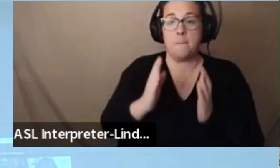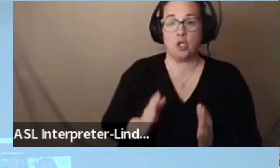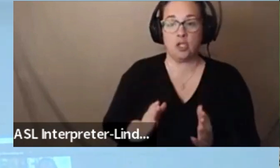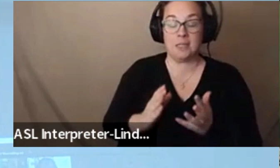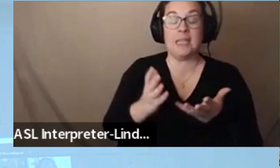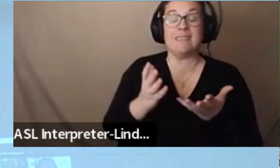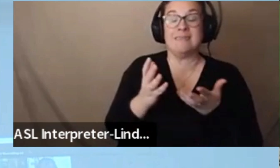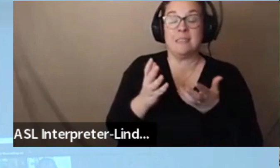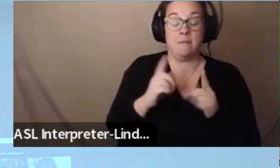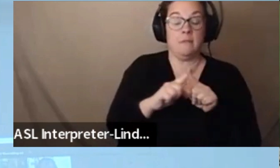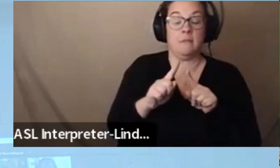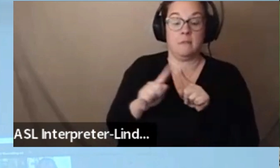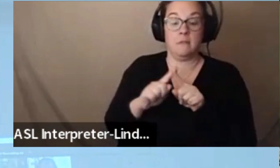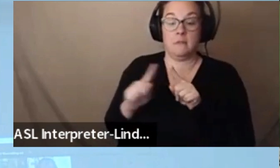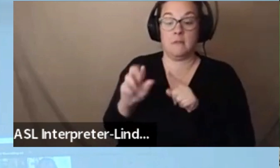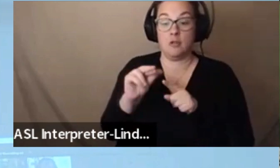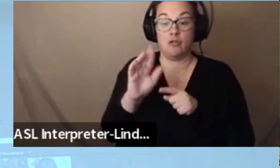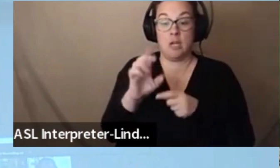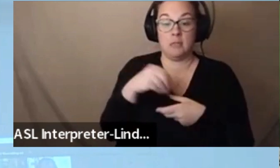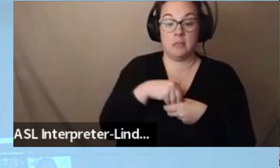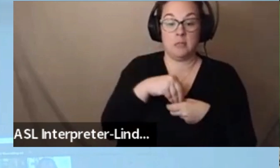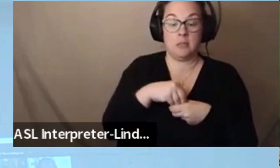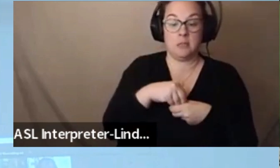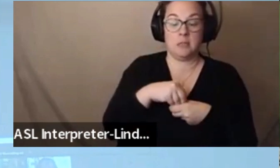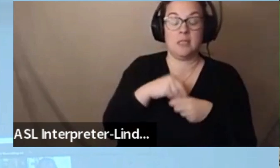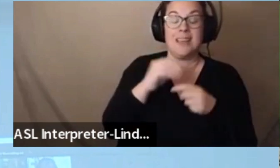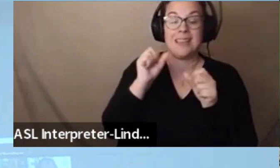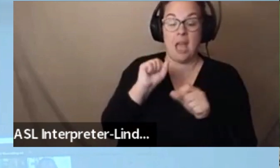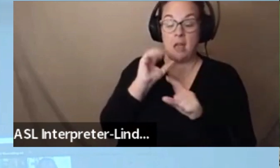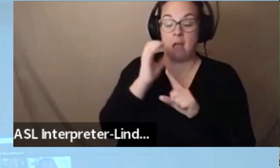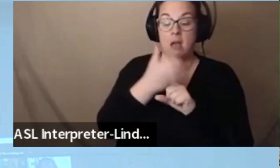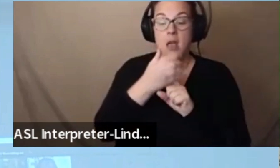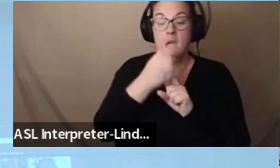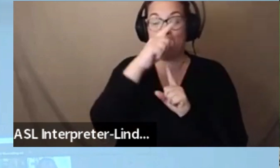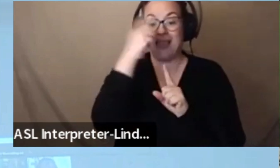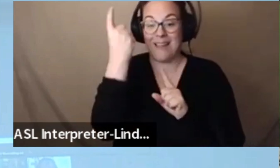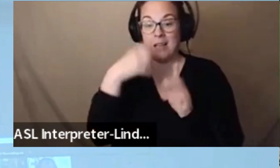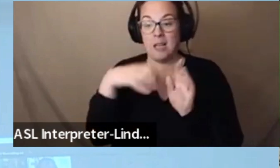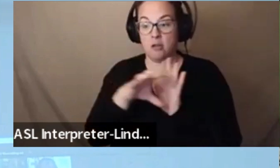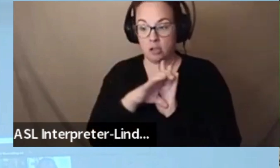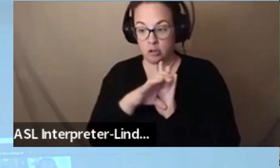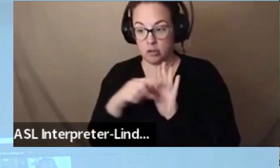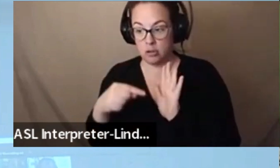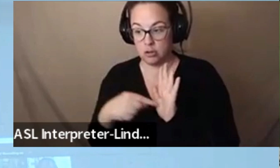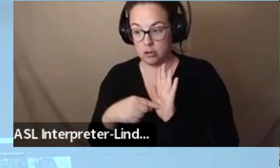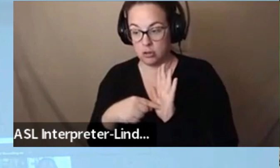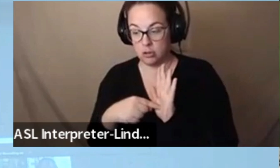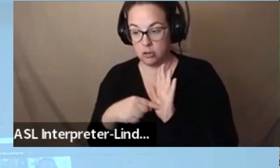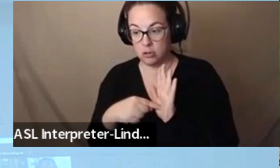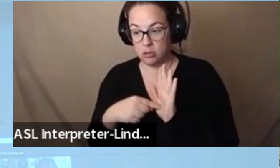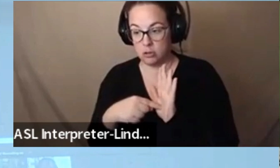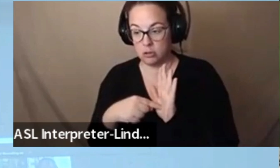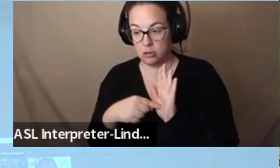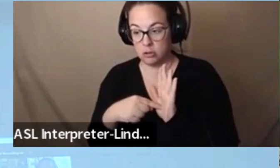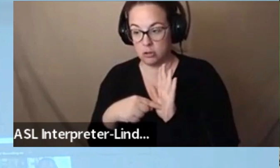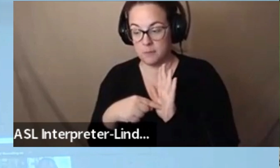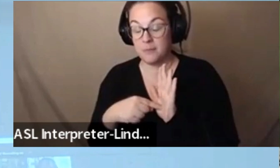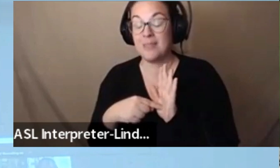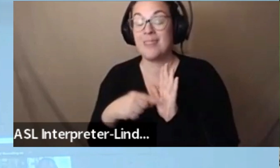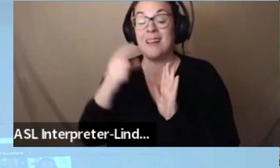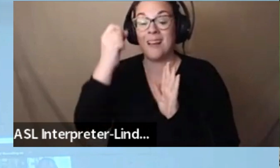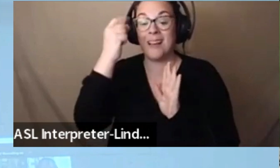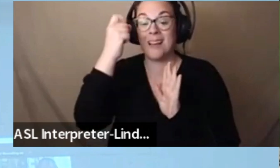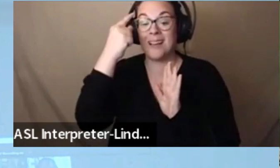playing black character. Some of the description in the piece